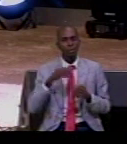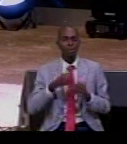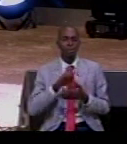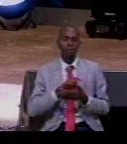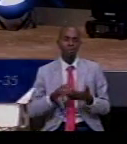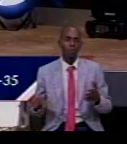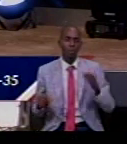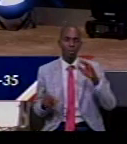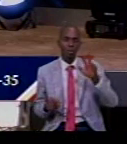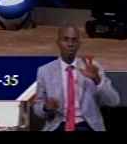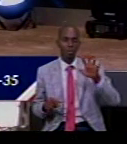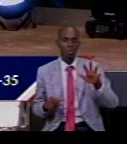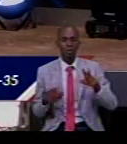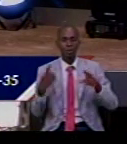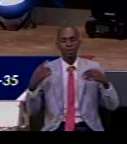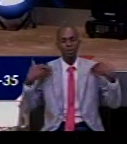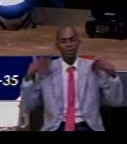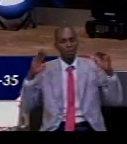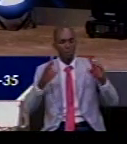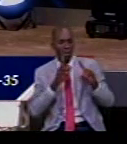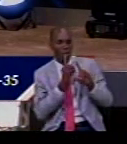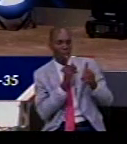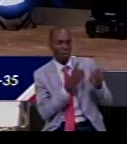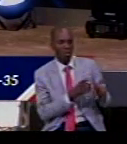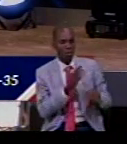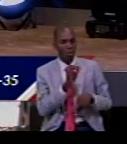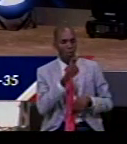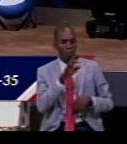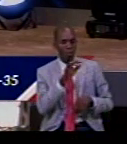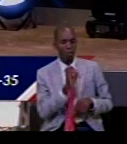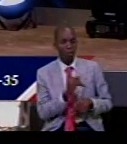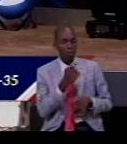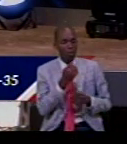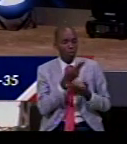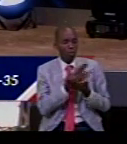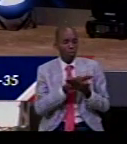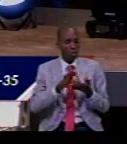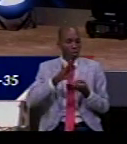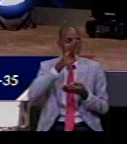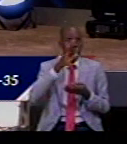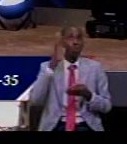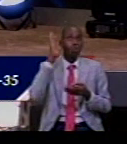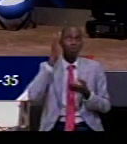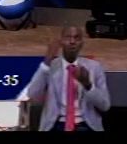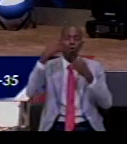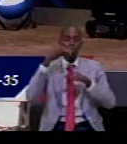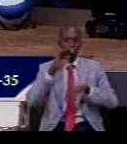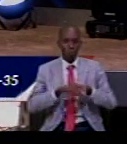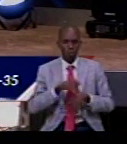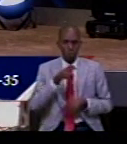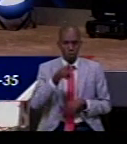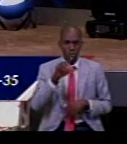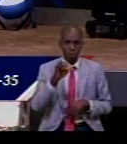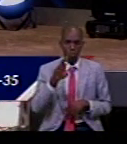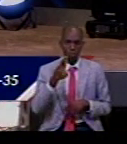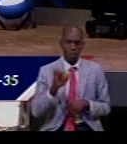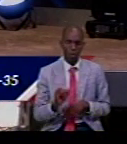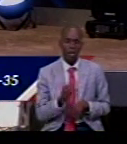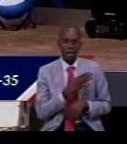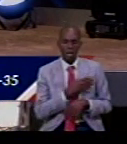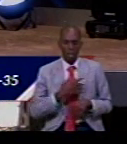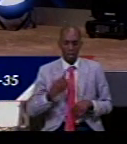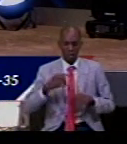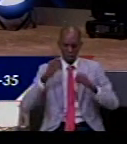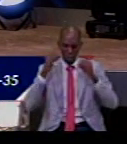the angel answered and said unto her, "The Holy Ghost shall come upon thee, and the power of